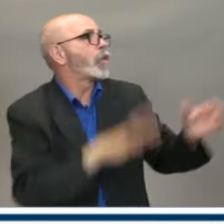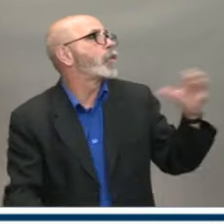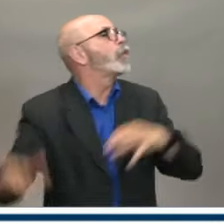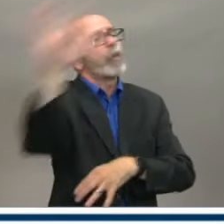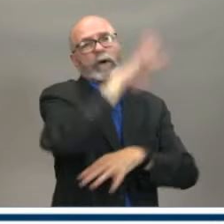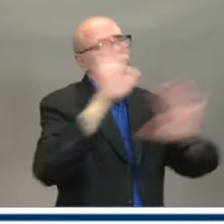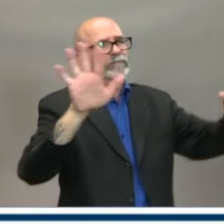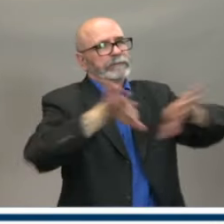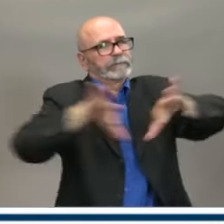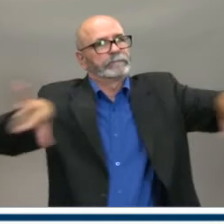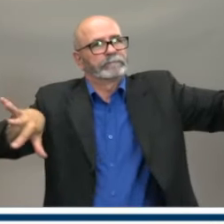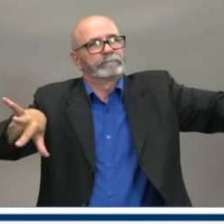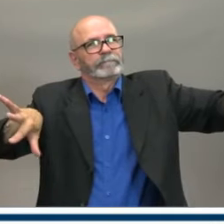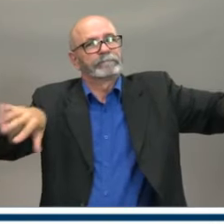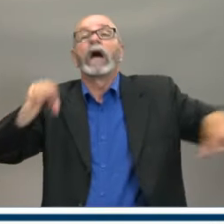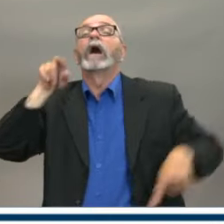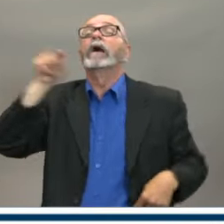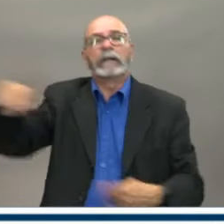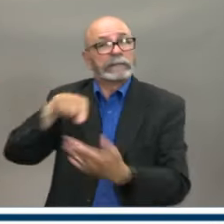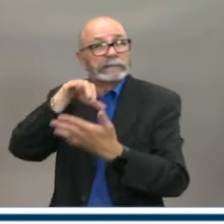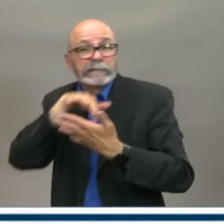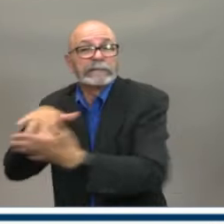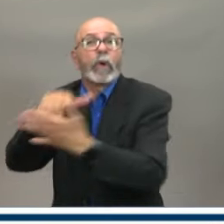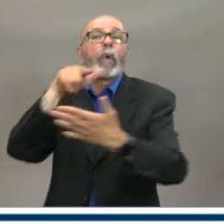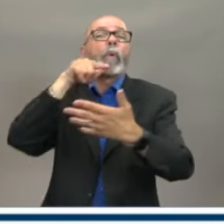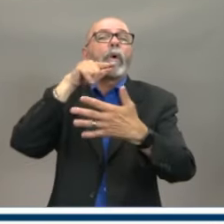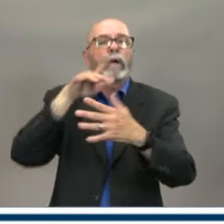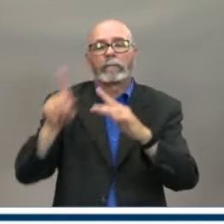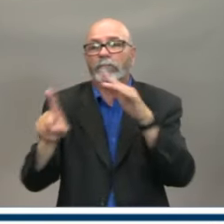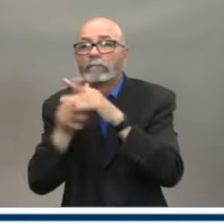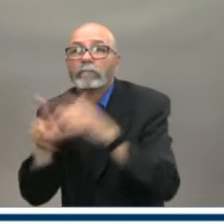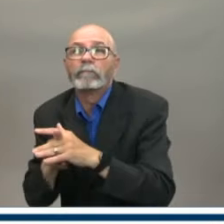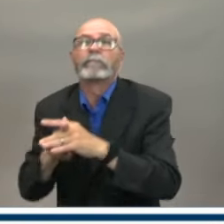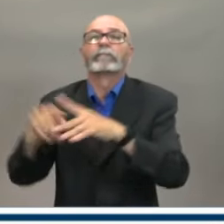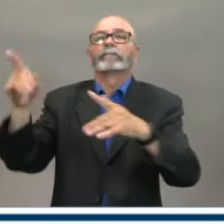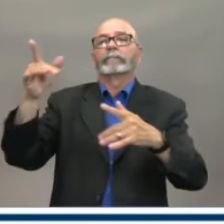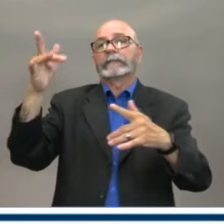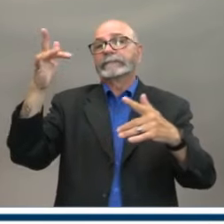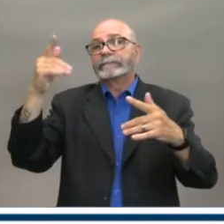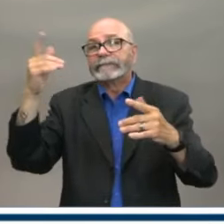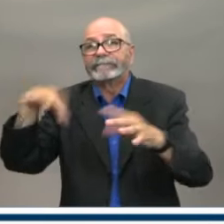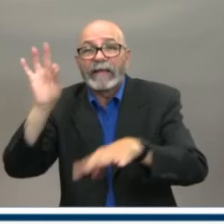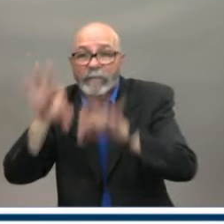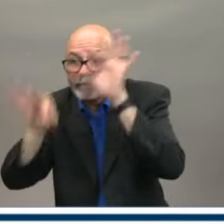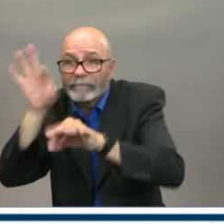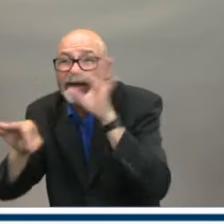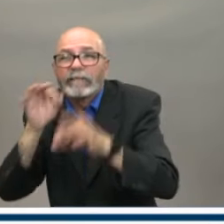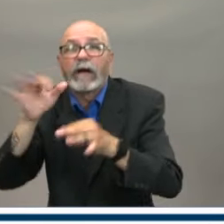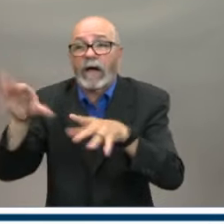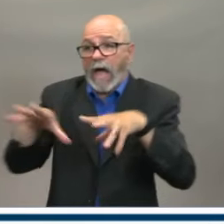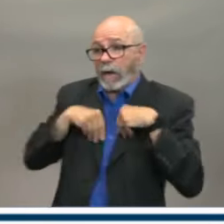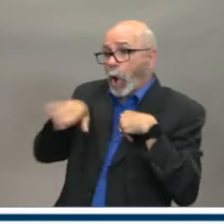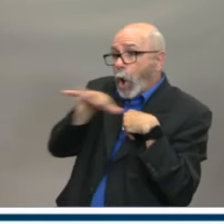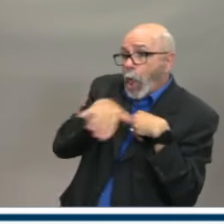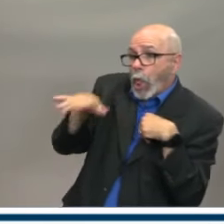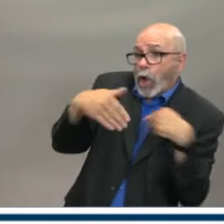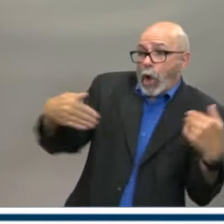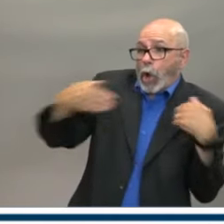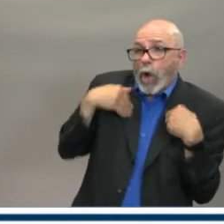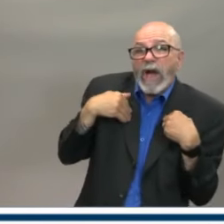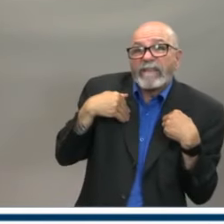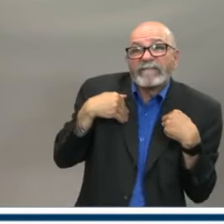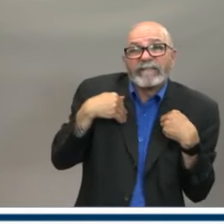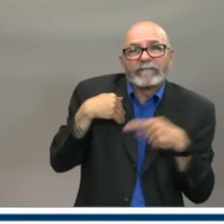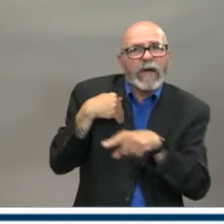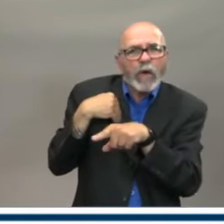workers who may be exposed and newly test positive in Northwood, about them then transmitting it back into community.